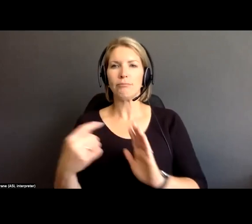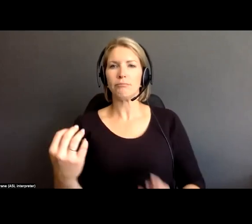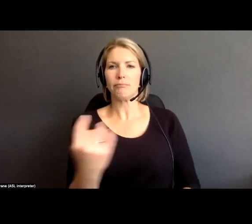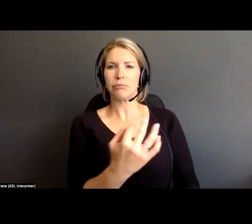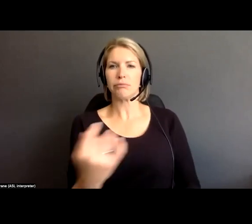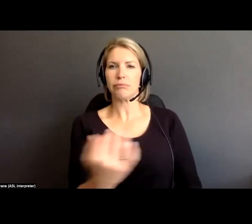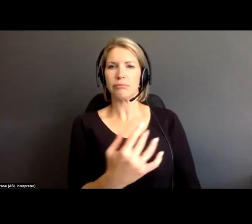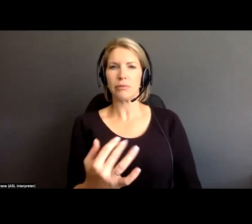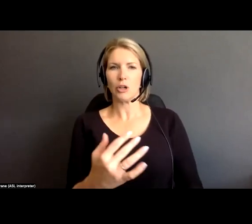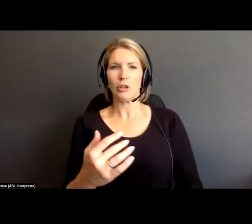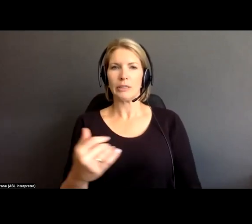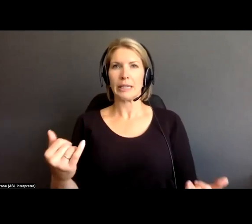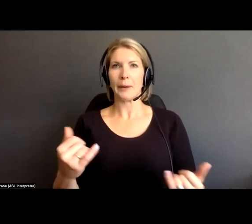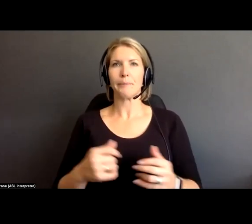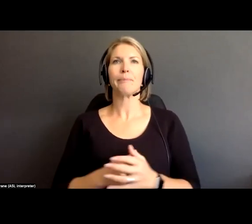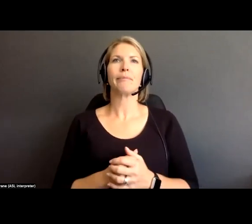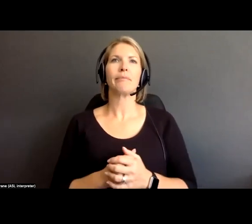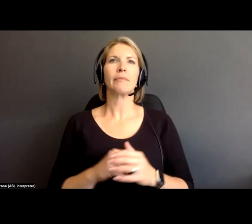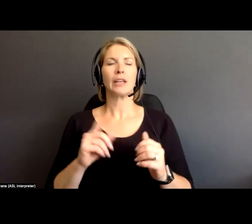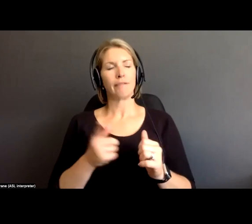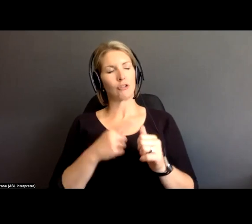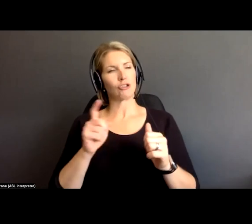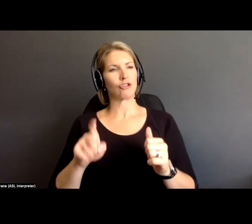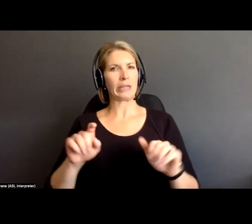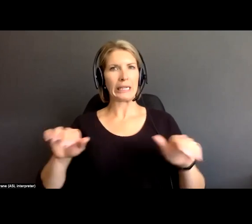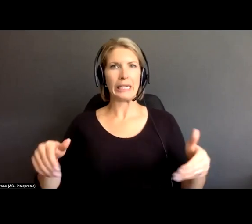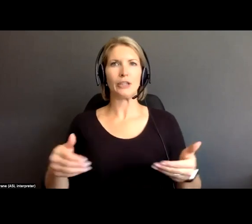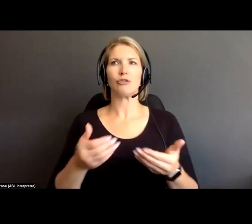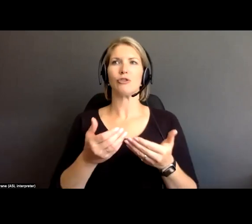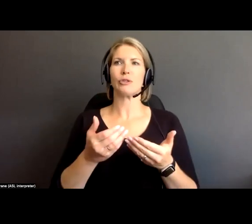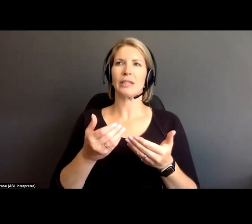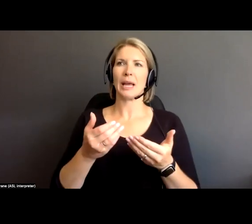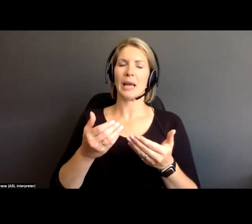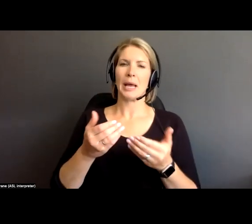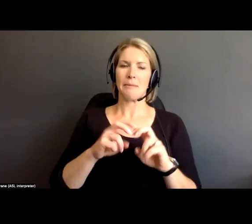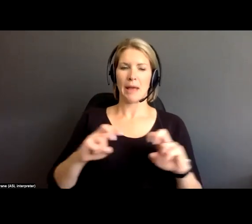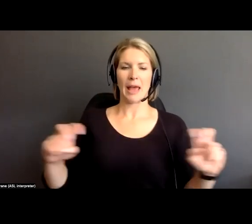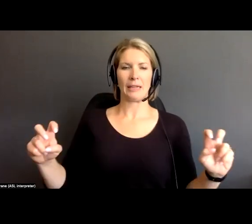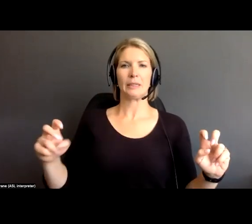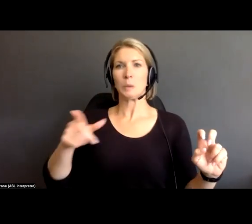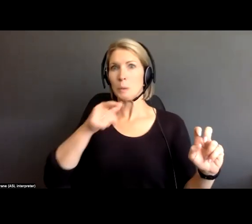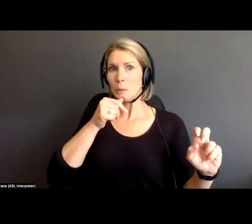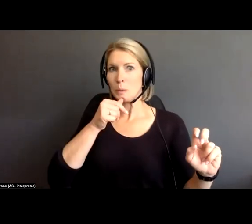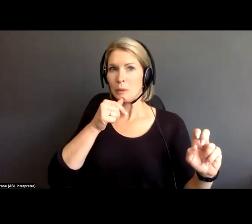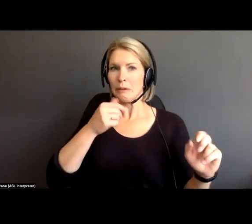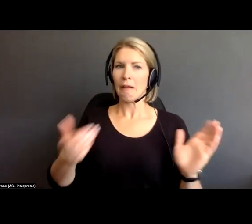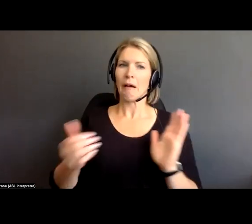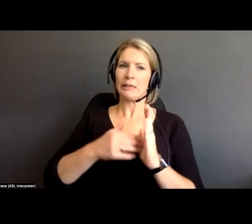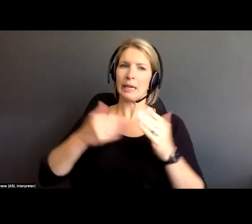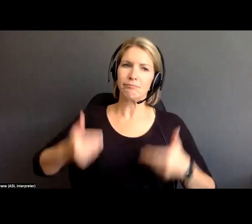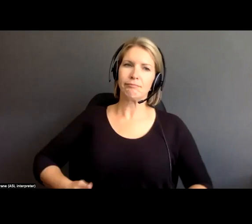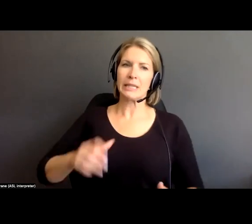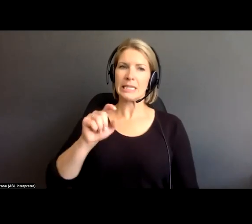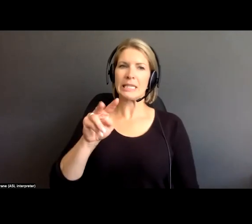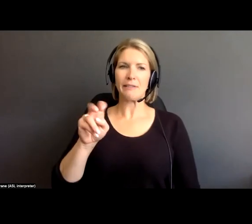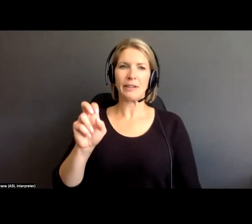I think the first thing we should do is we should introduce our panel of esteemed designers and commentators. As I say, my name is Stephen Beattie,